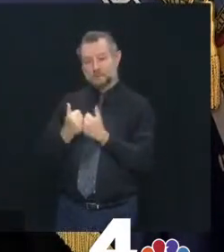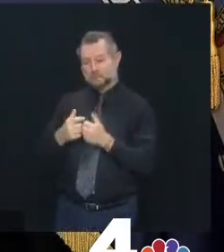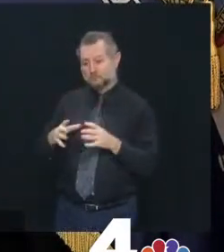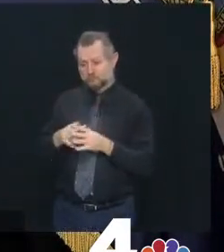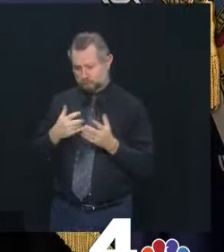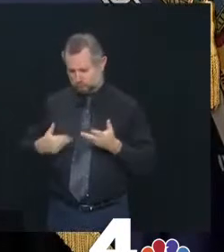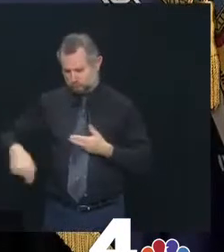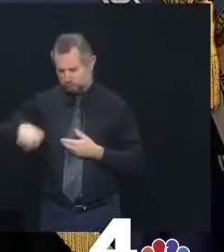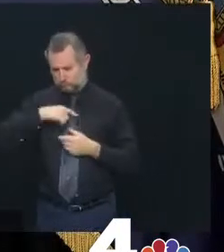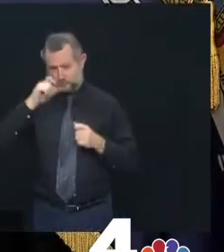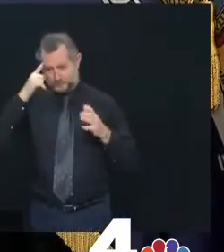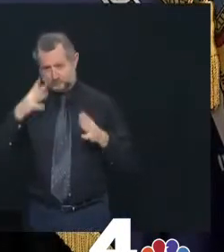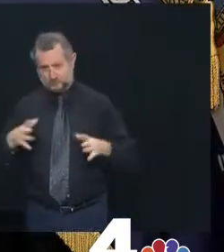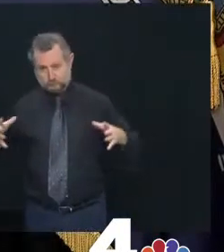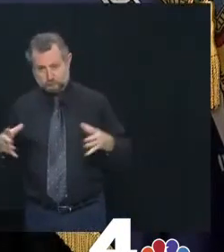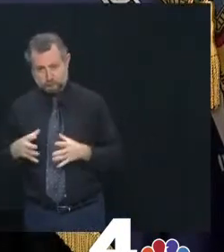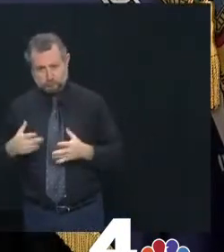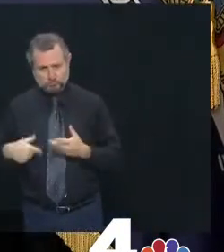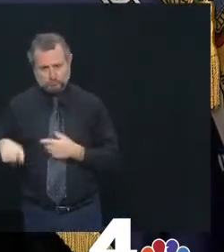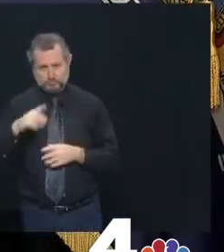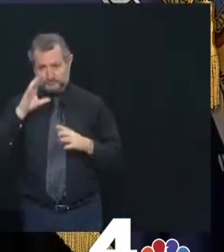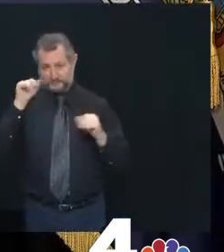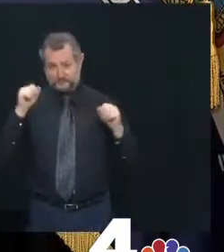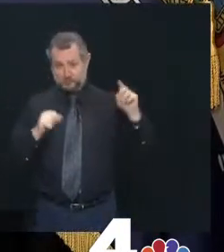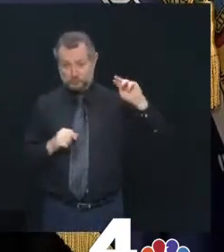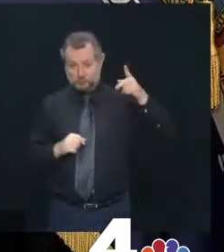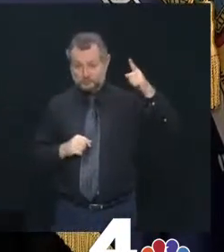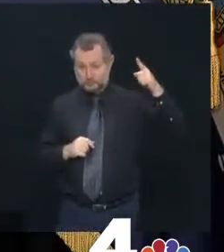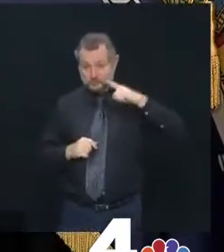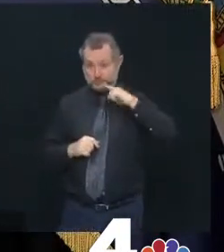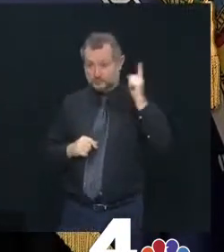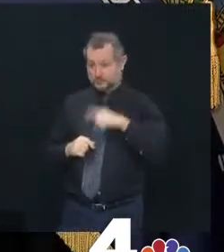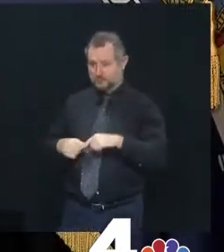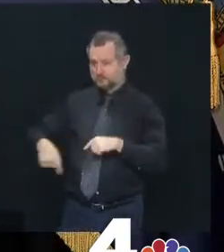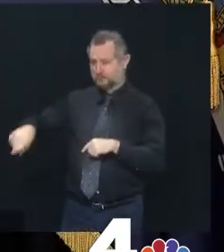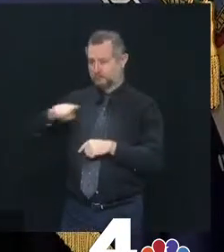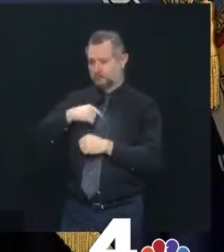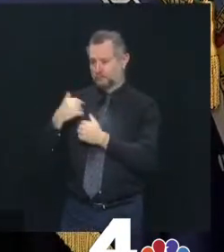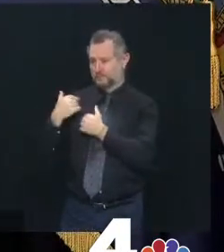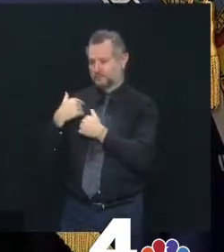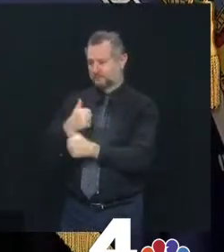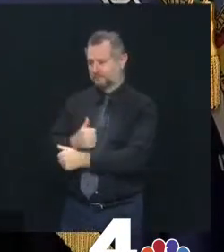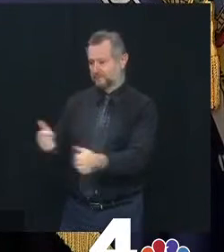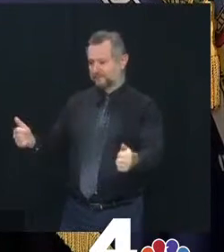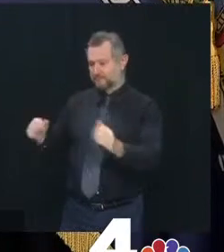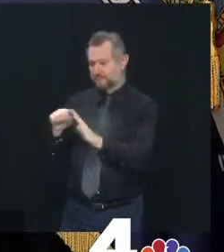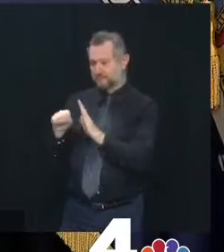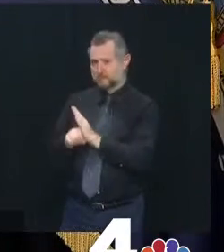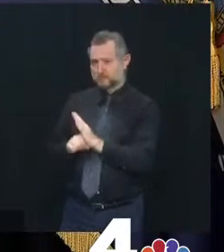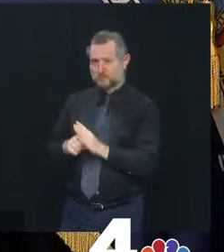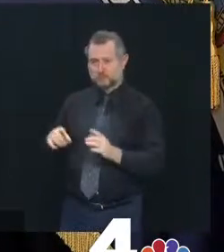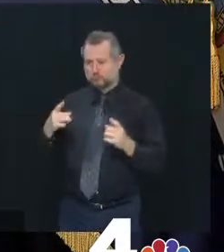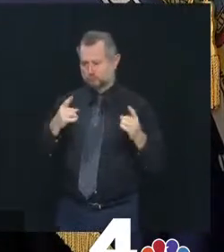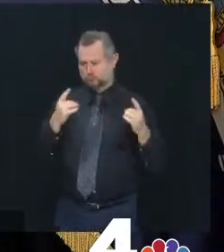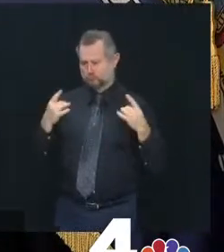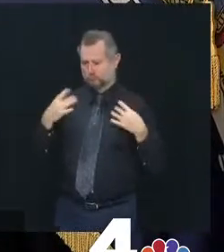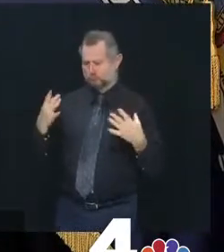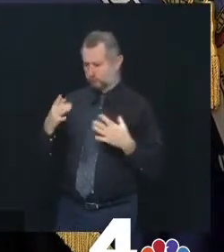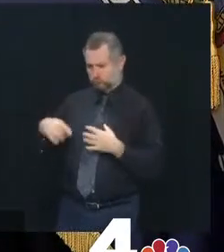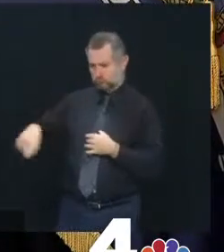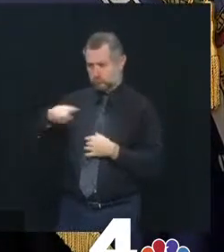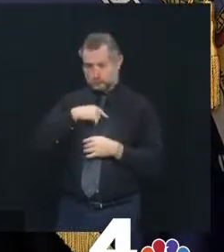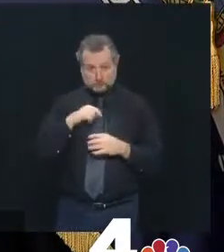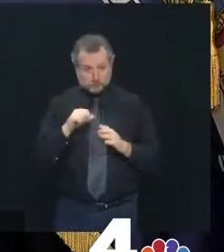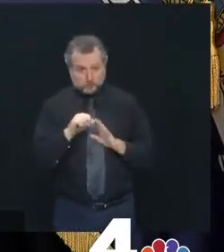first charged with responsibility in COVID for management. Let's be honest, it all was up to the